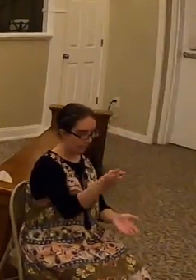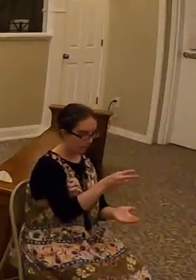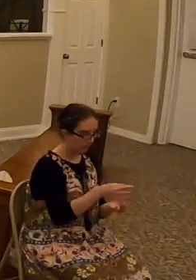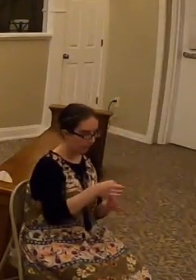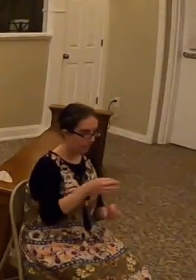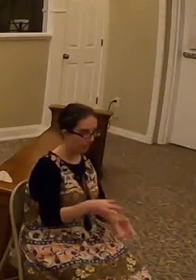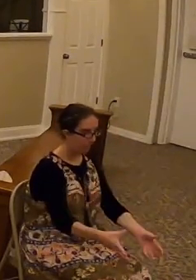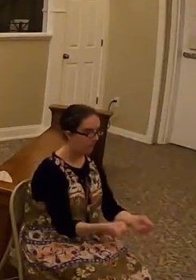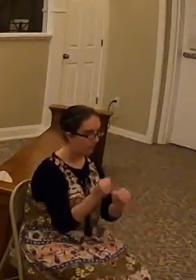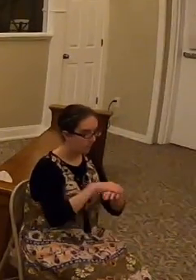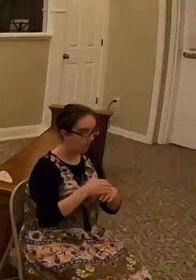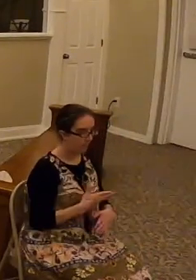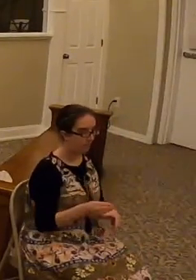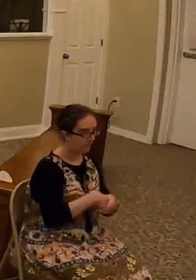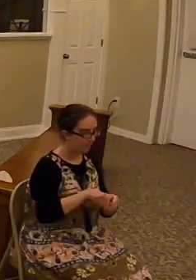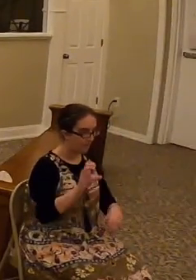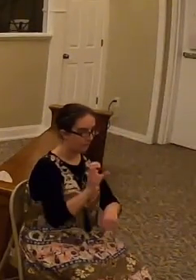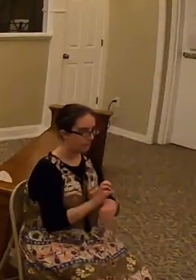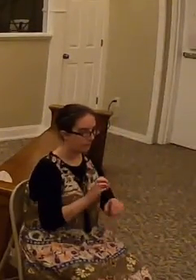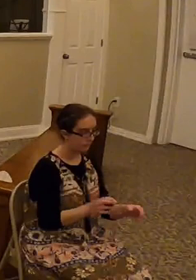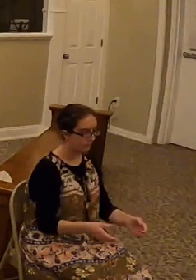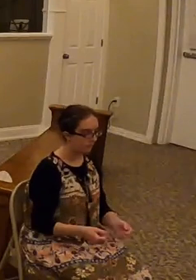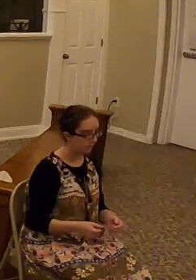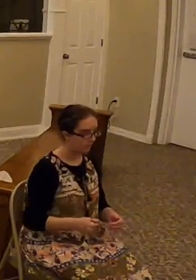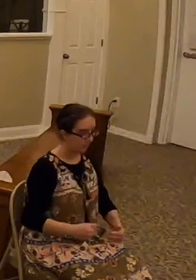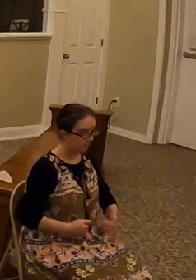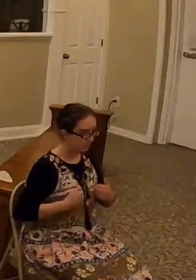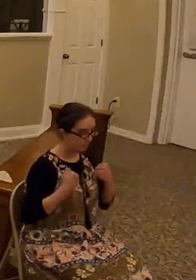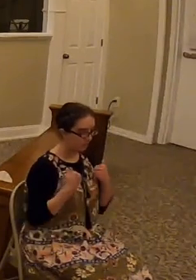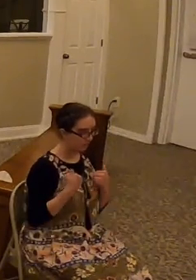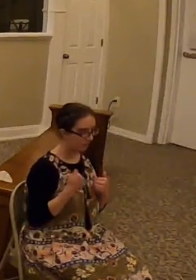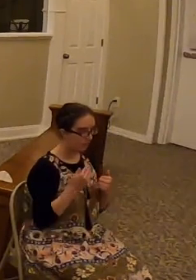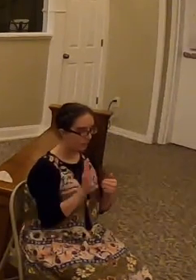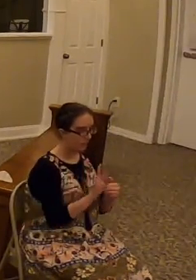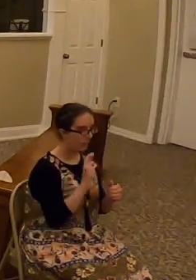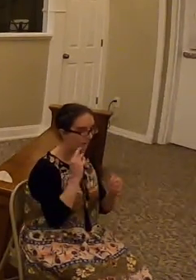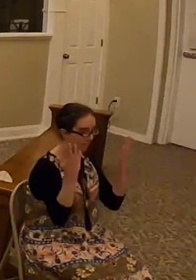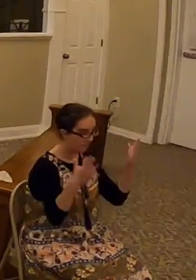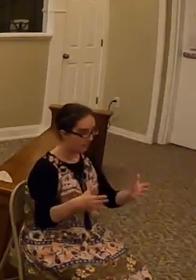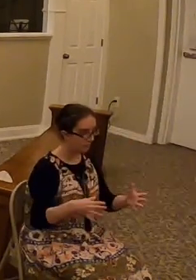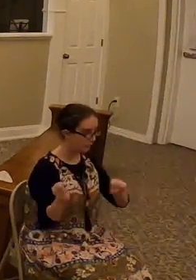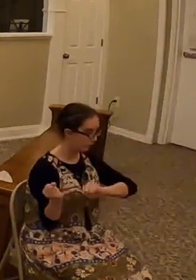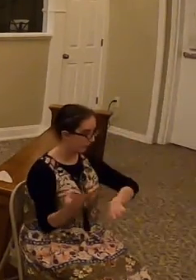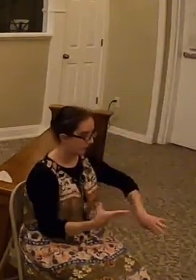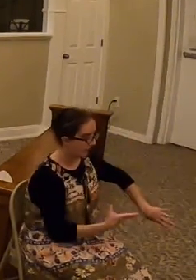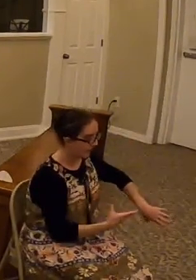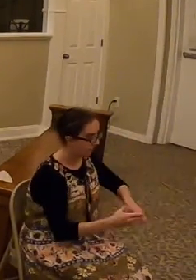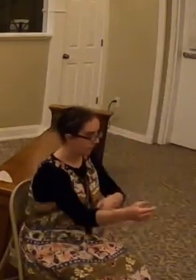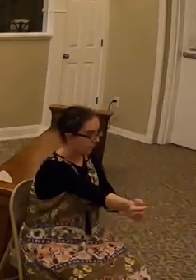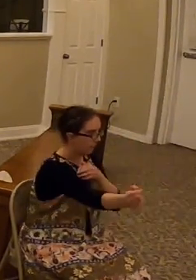and you can pick up on things in the church, and you can address it, and then you're done, you walk out.